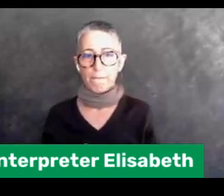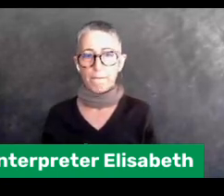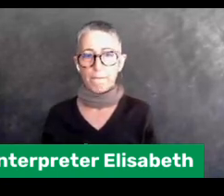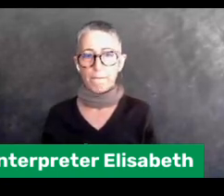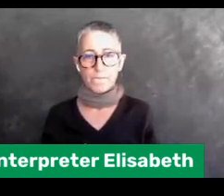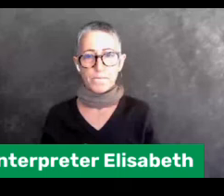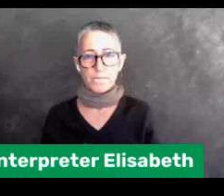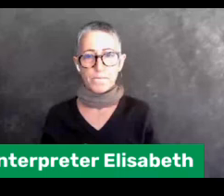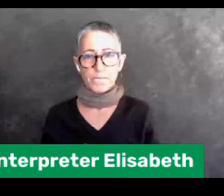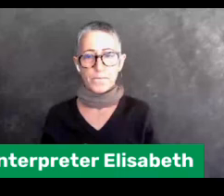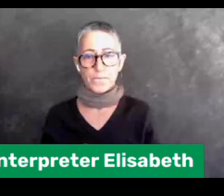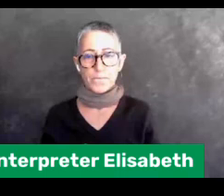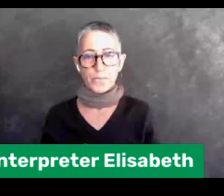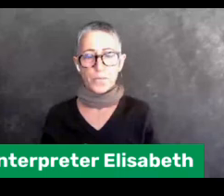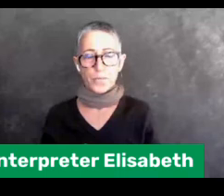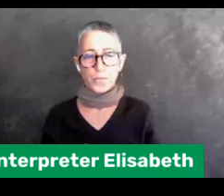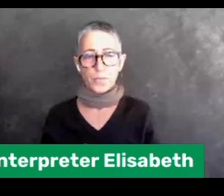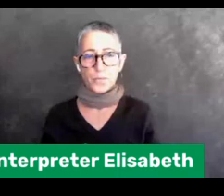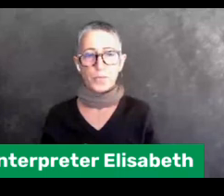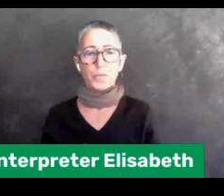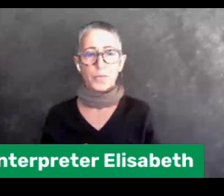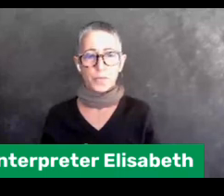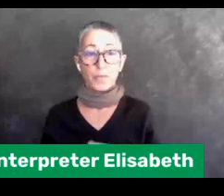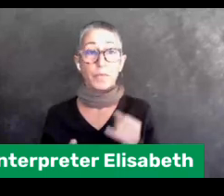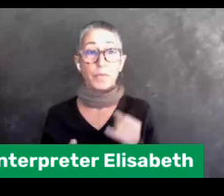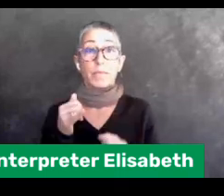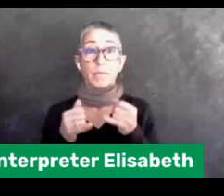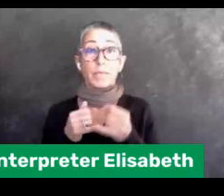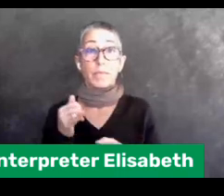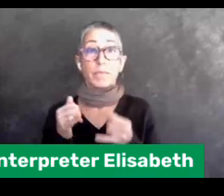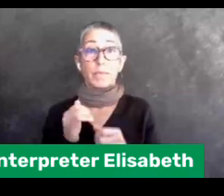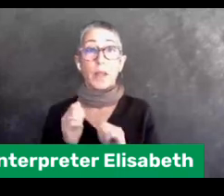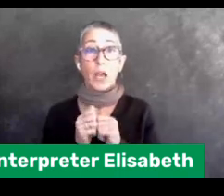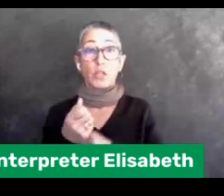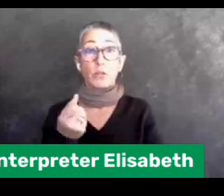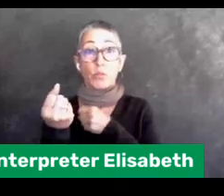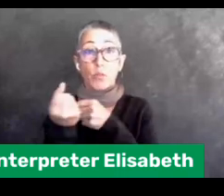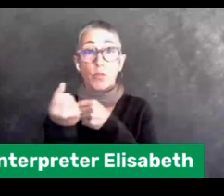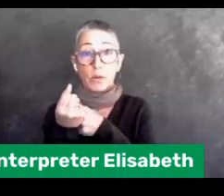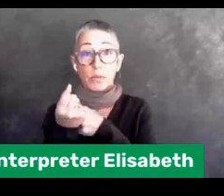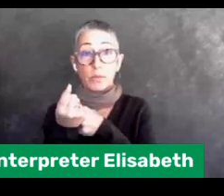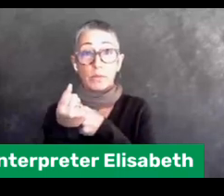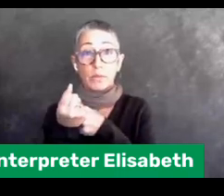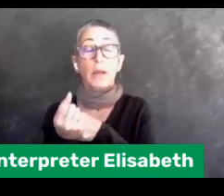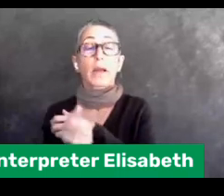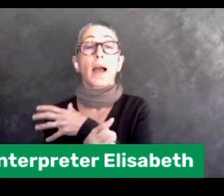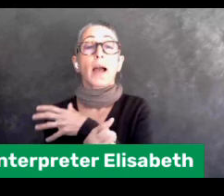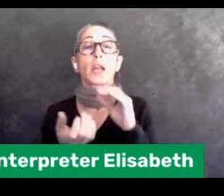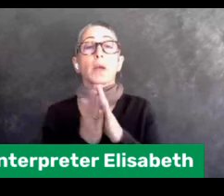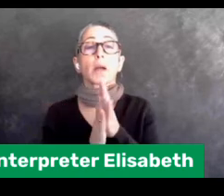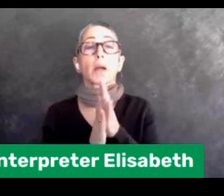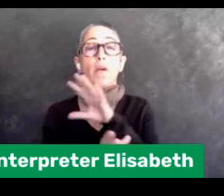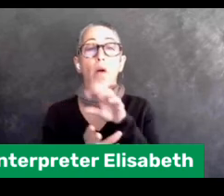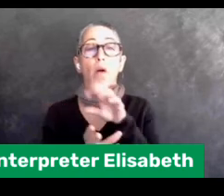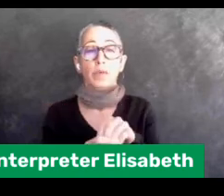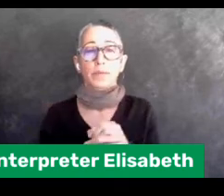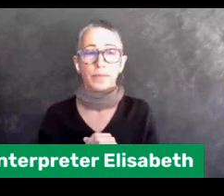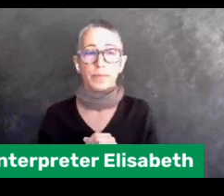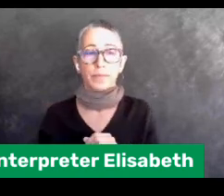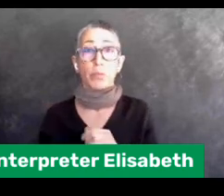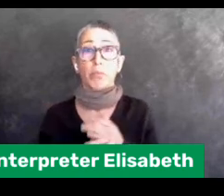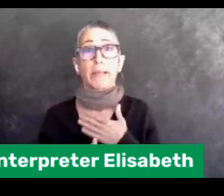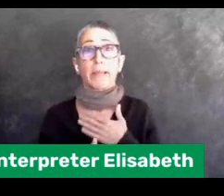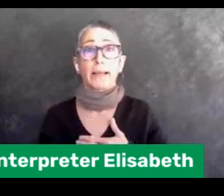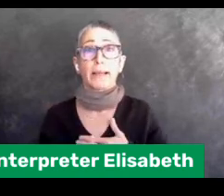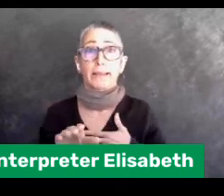So lastly here, so how to support and how to get involved with the Austin Eats initiative. So spread the word, please. If